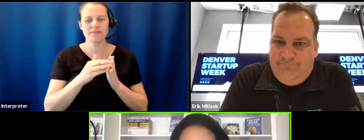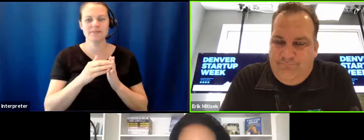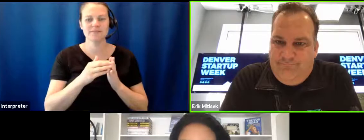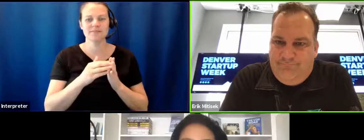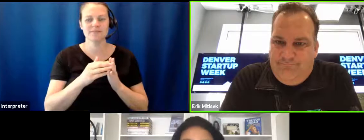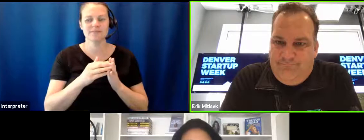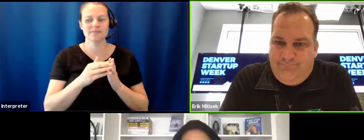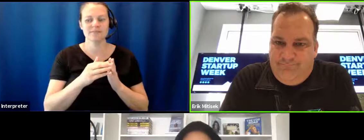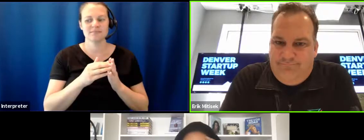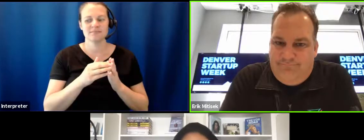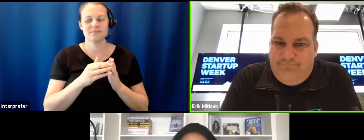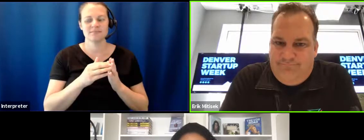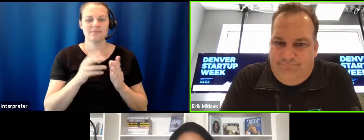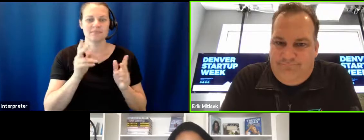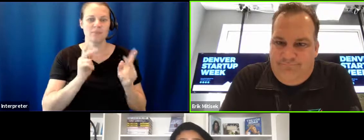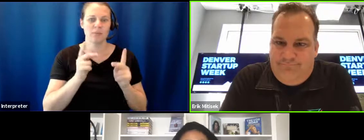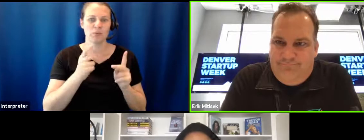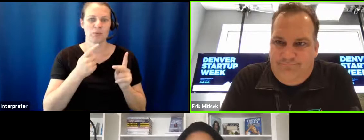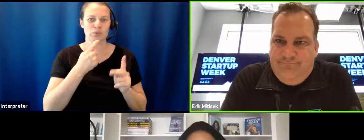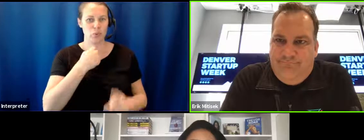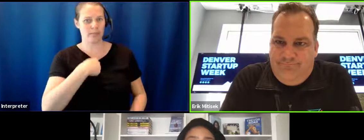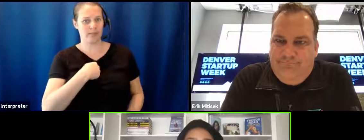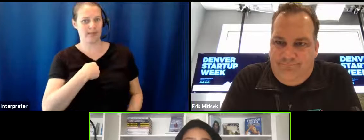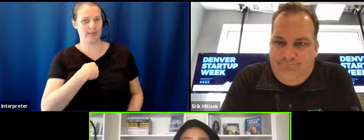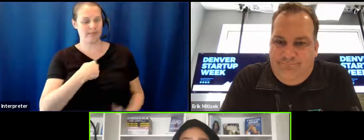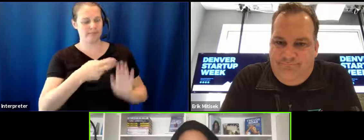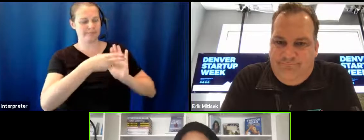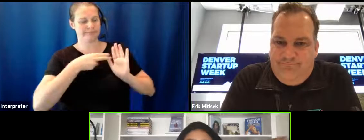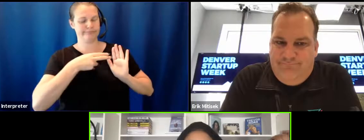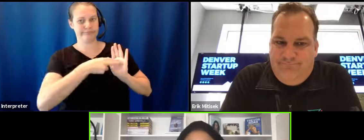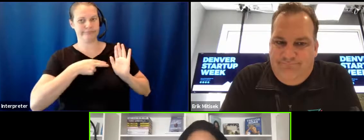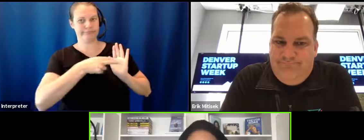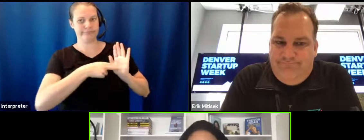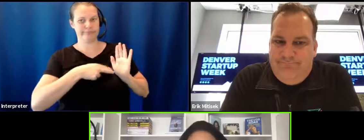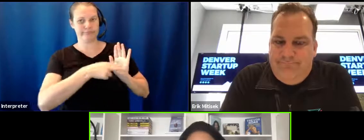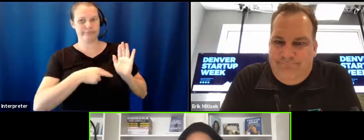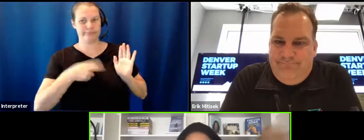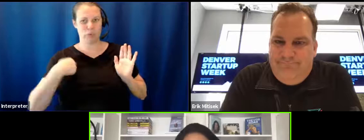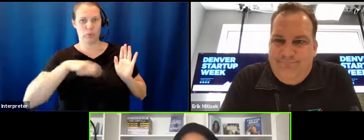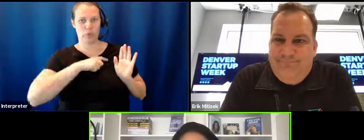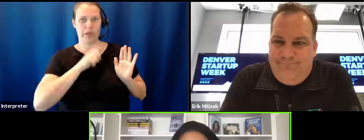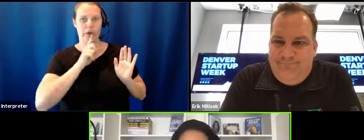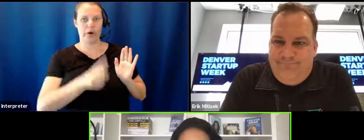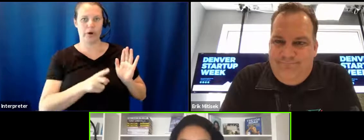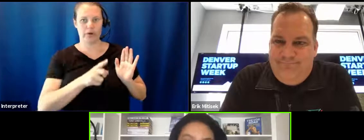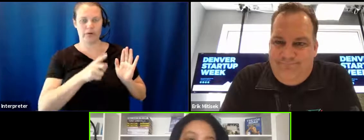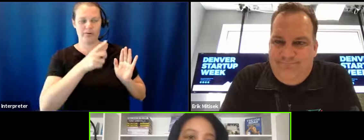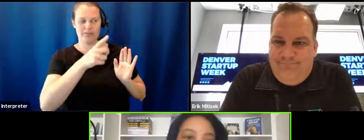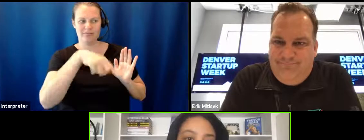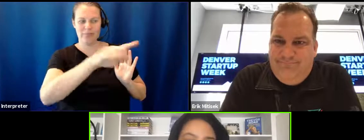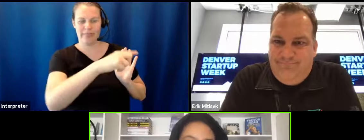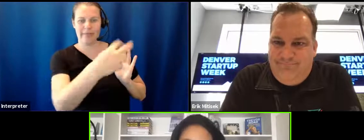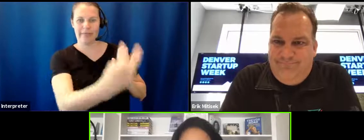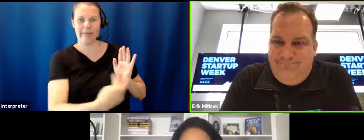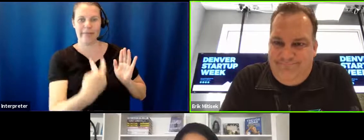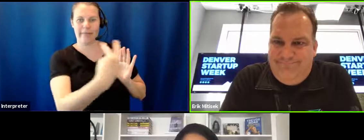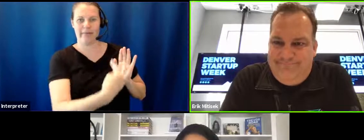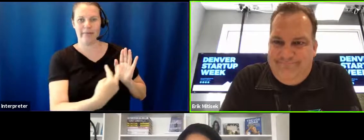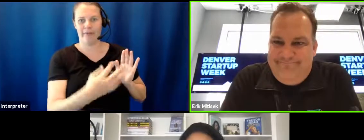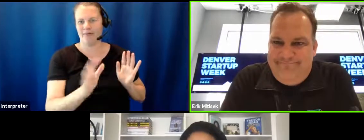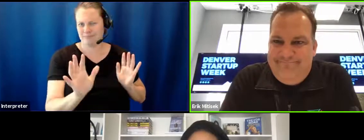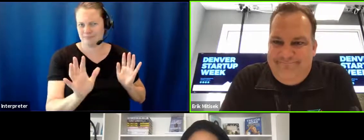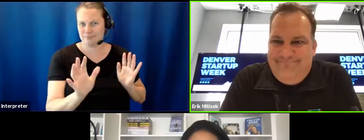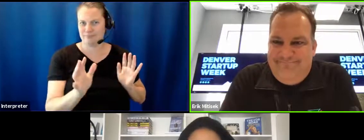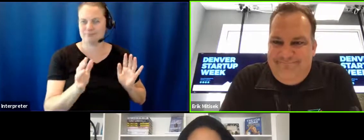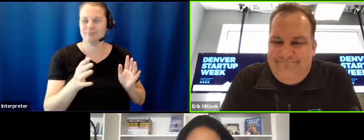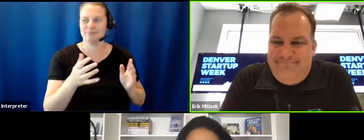like, told us what we were, told me what I was, or told backstage what we were, like as if they were sitting in our meetings, right? And a